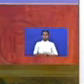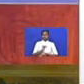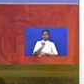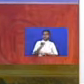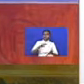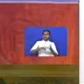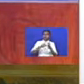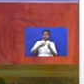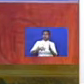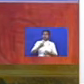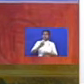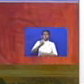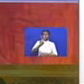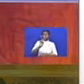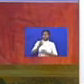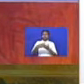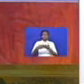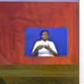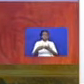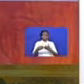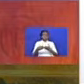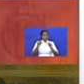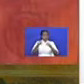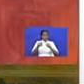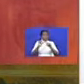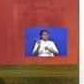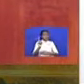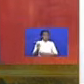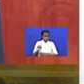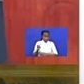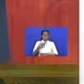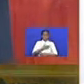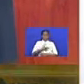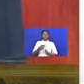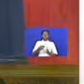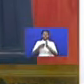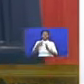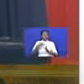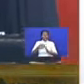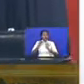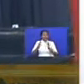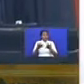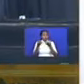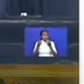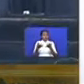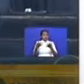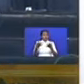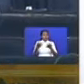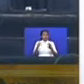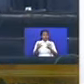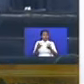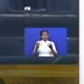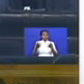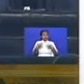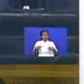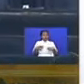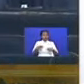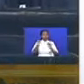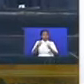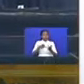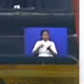$120 a month in Nairobi. Can you show me by a show of hands, how many of you can afford a house in Nairobi